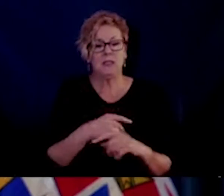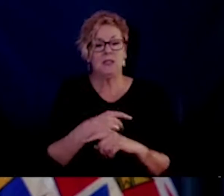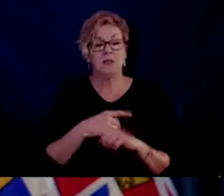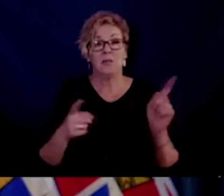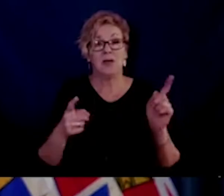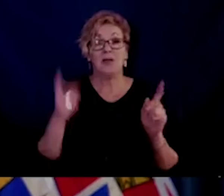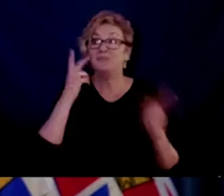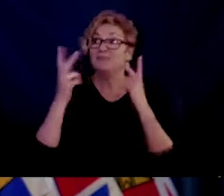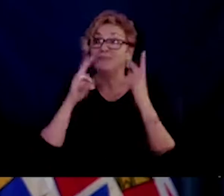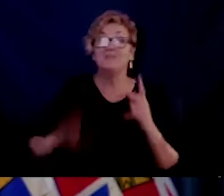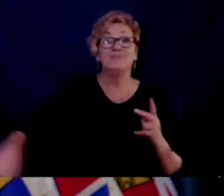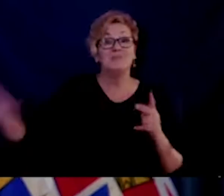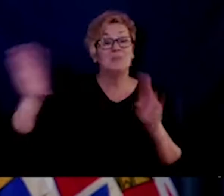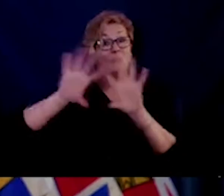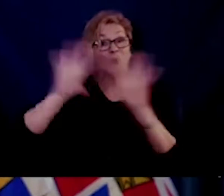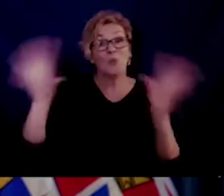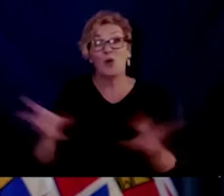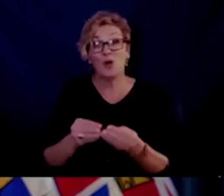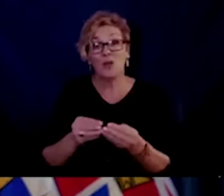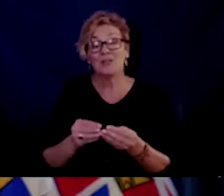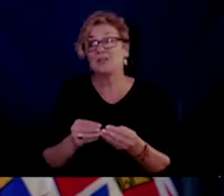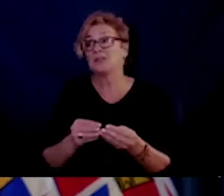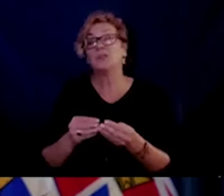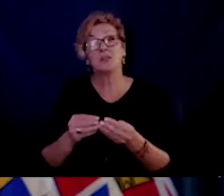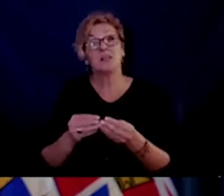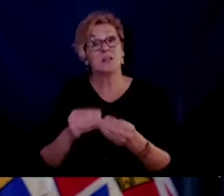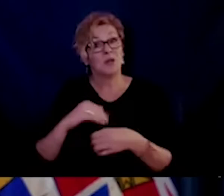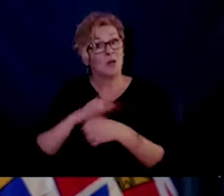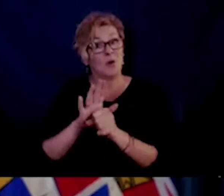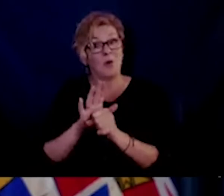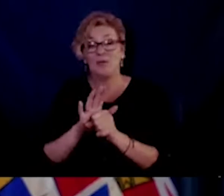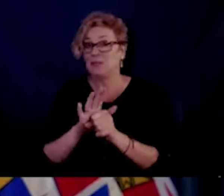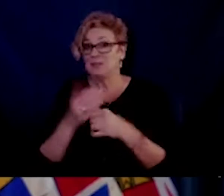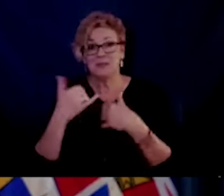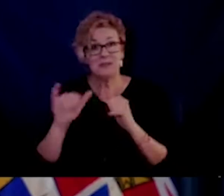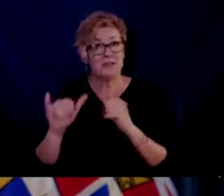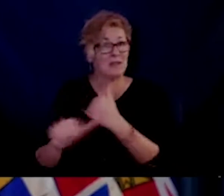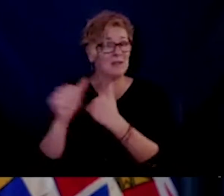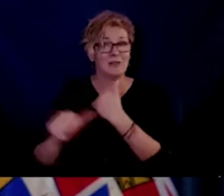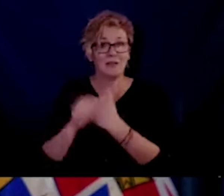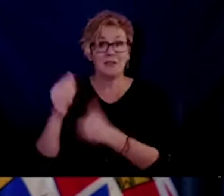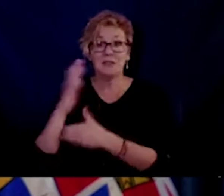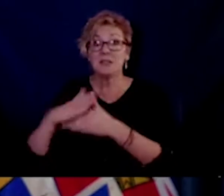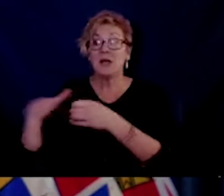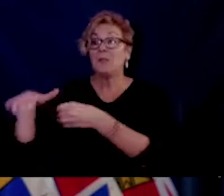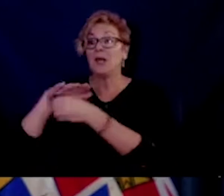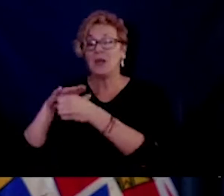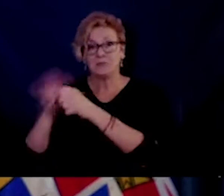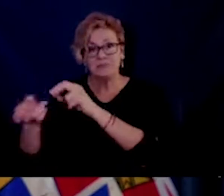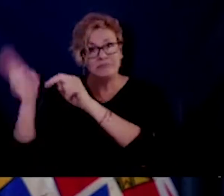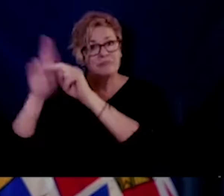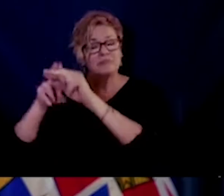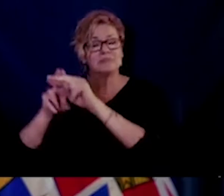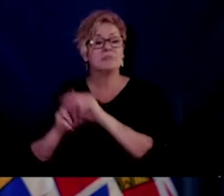weeks, that resurgence has really focused in some areas of the province and has become at a level where we're stretching our resources